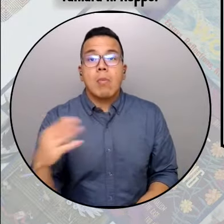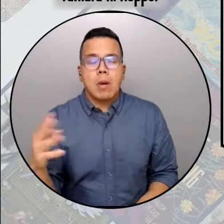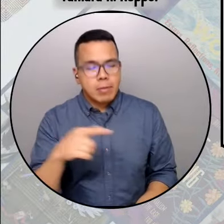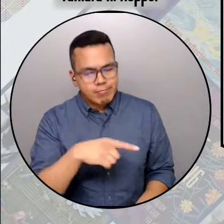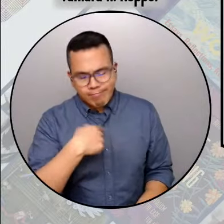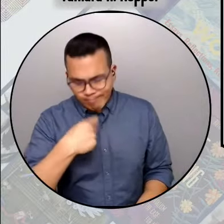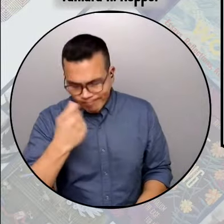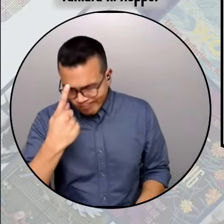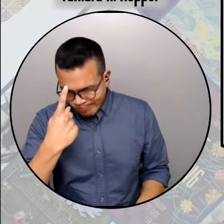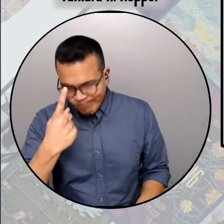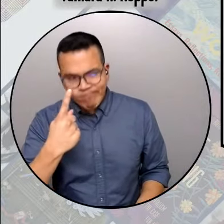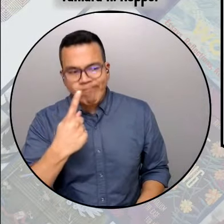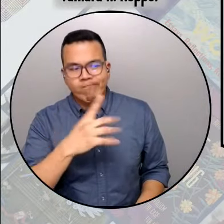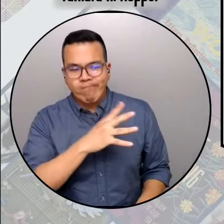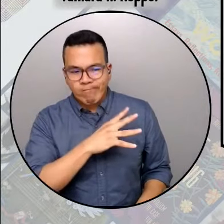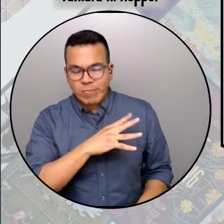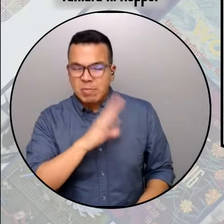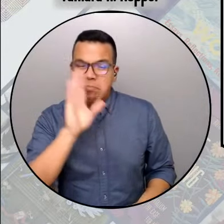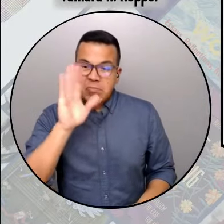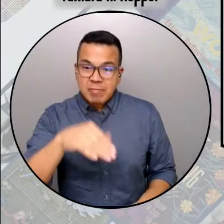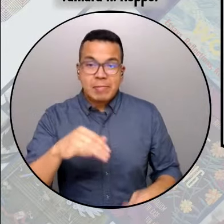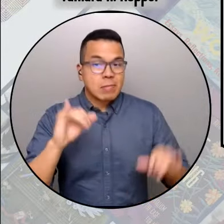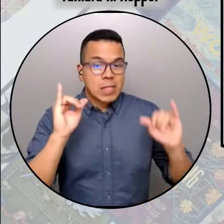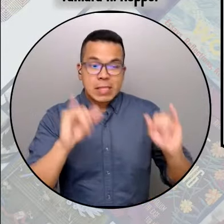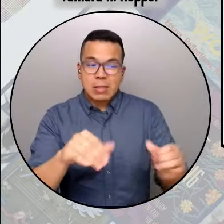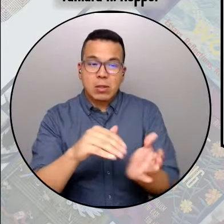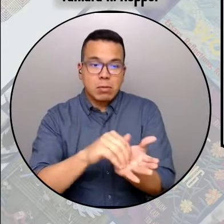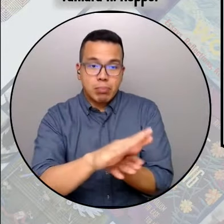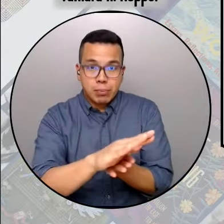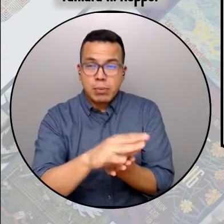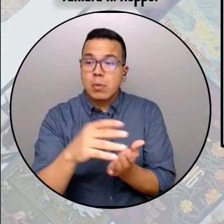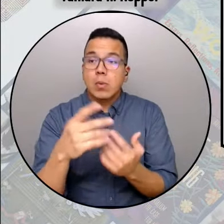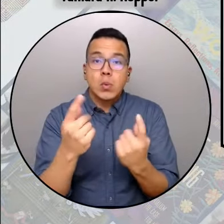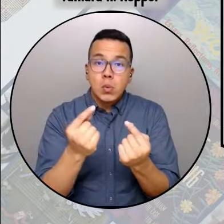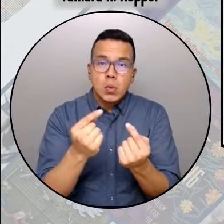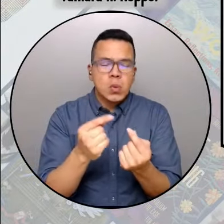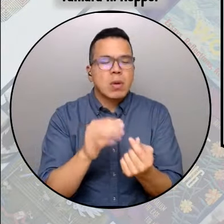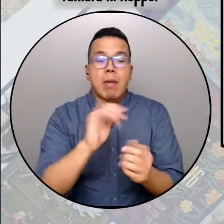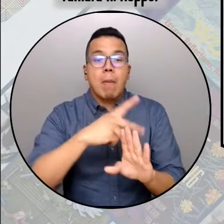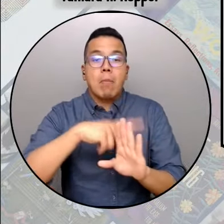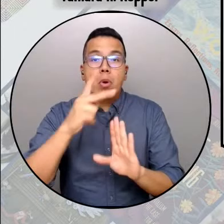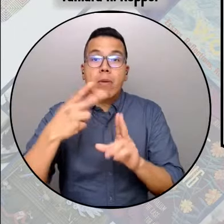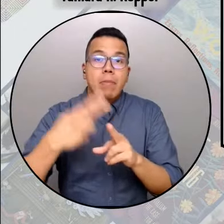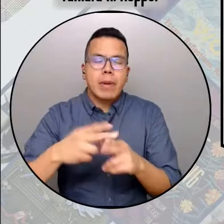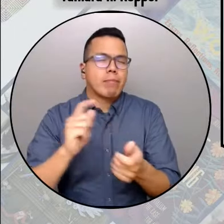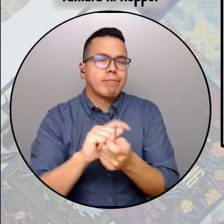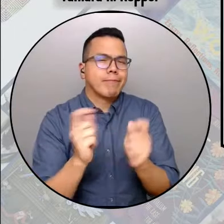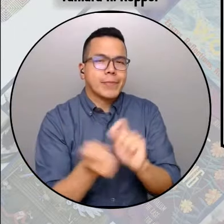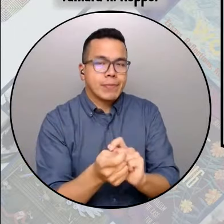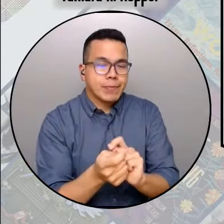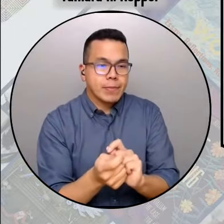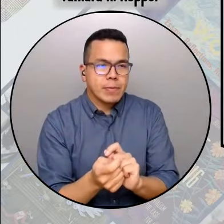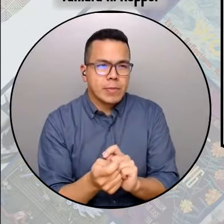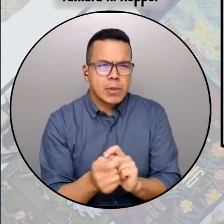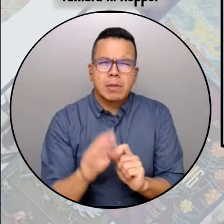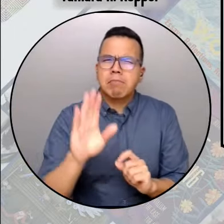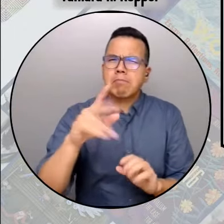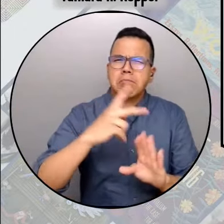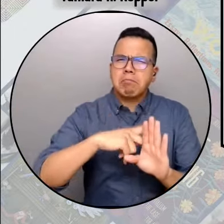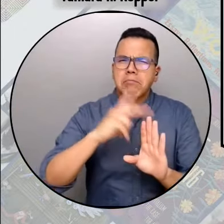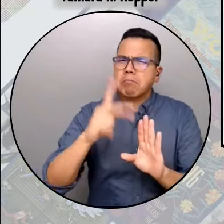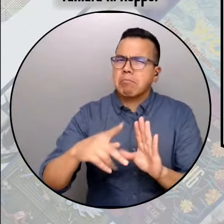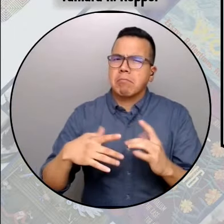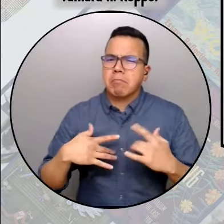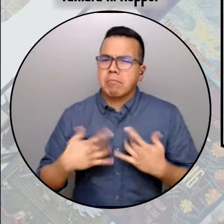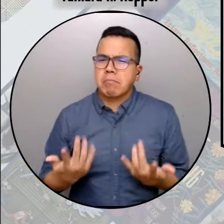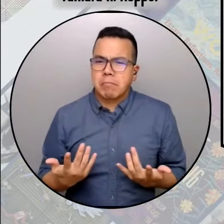you, I'm going to still keep deporting you, right? And I'll change the name of the program, right? And so one of the things is, his